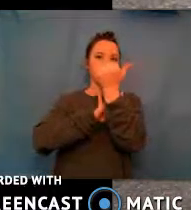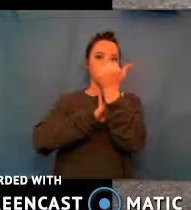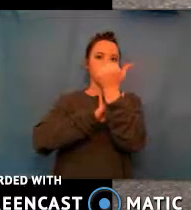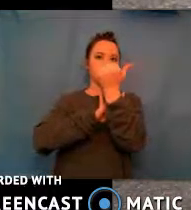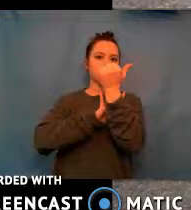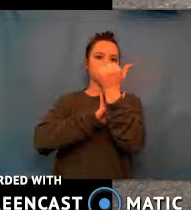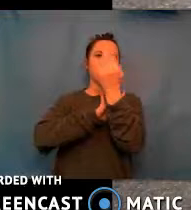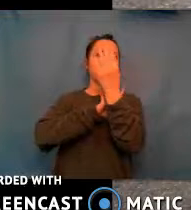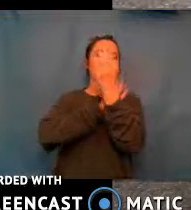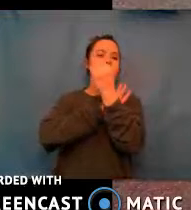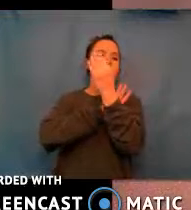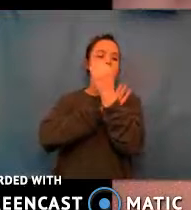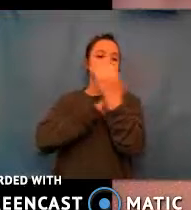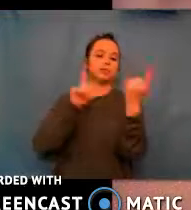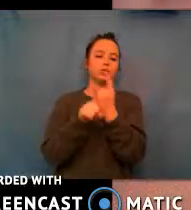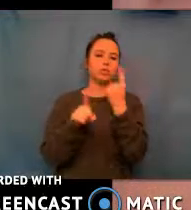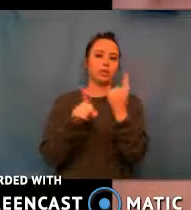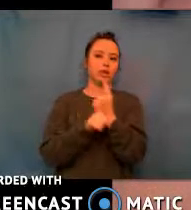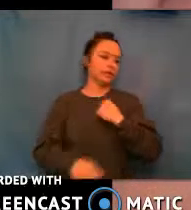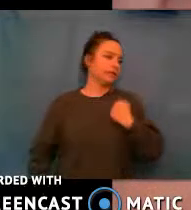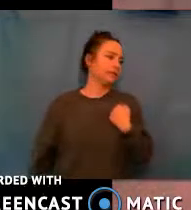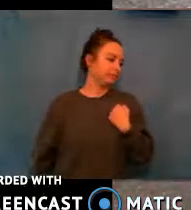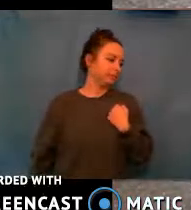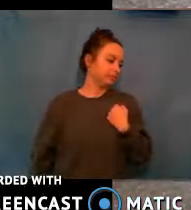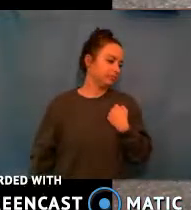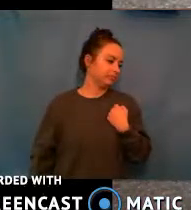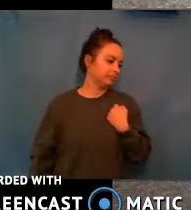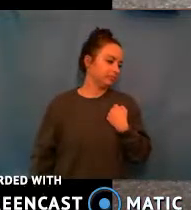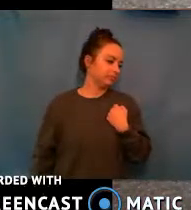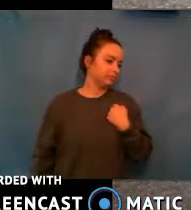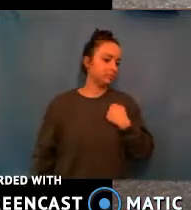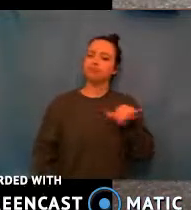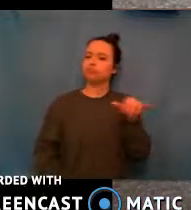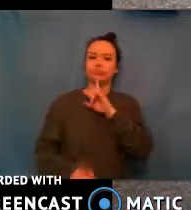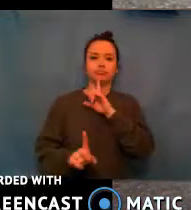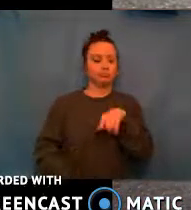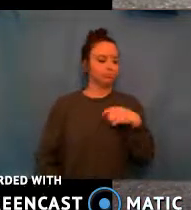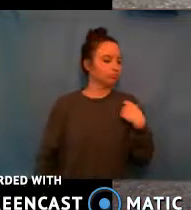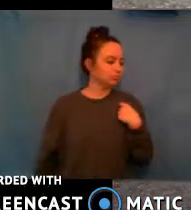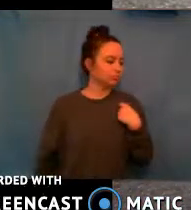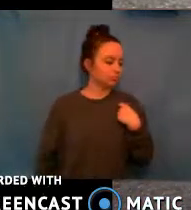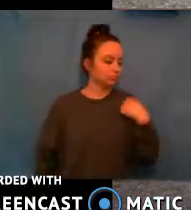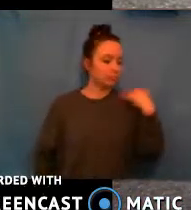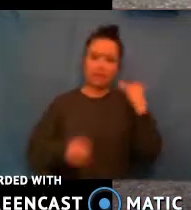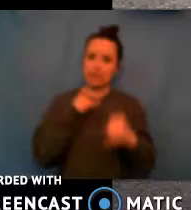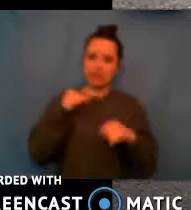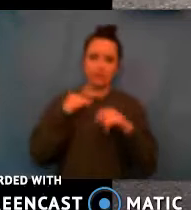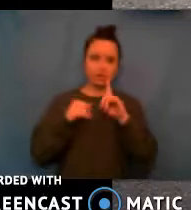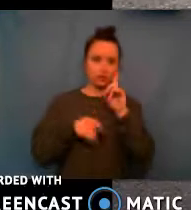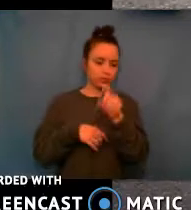12, 13, 14. Good. So I got the same answer. All right, last